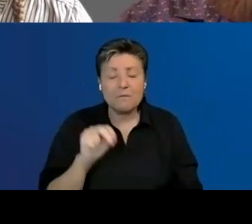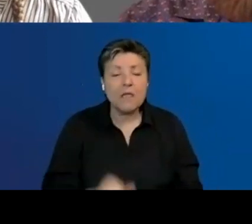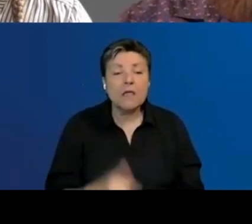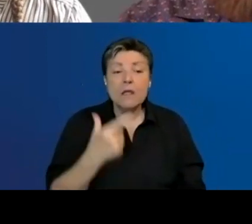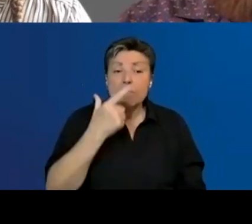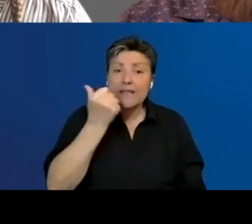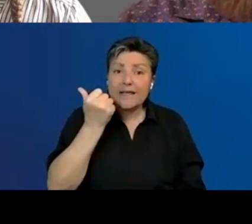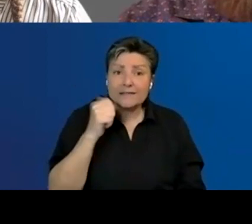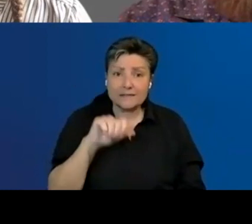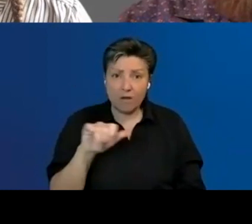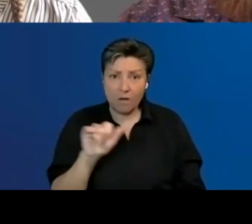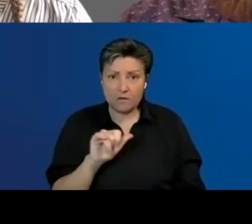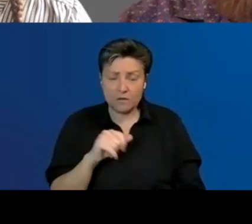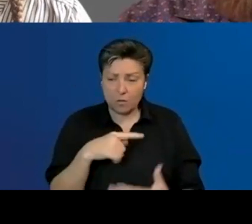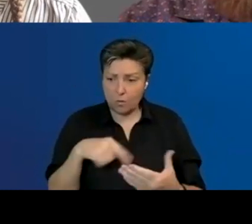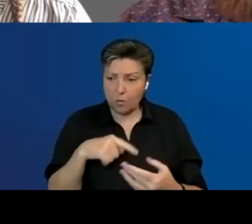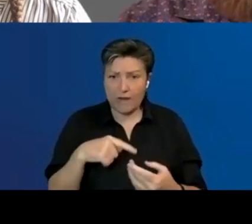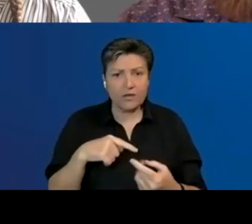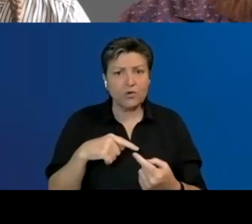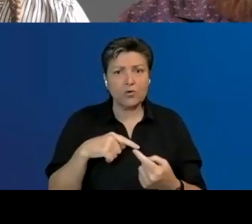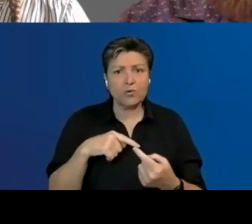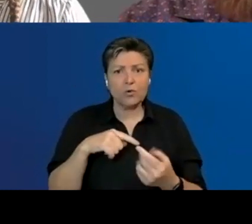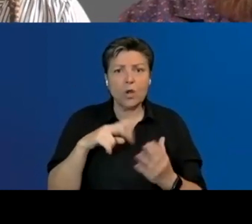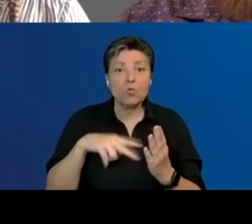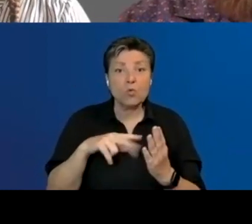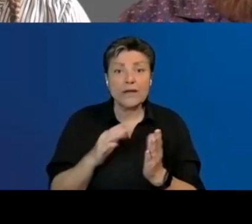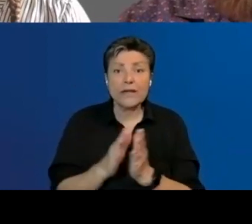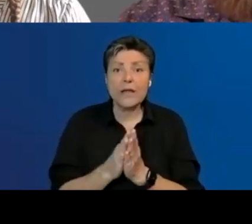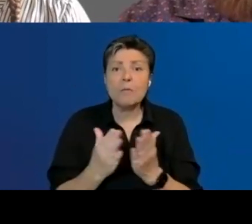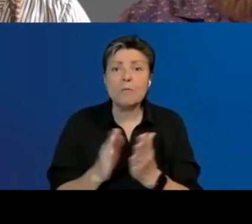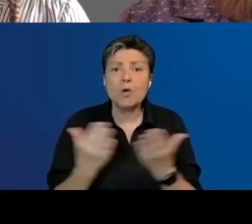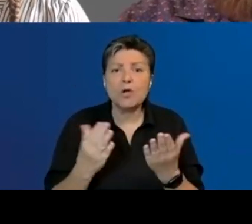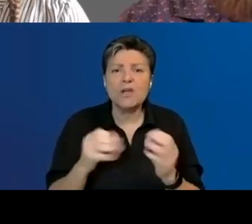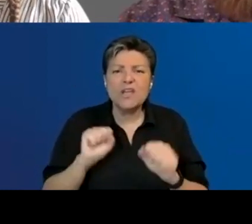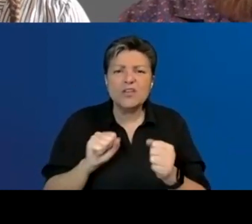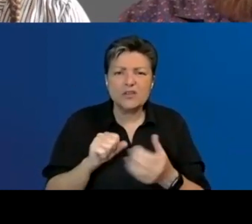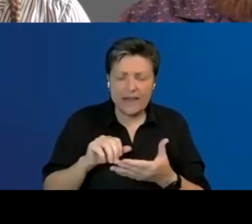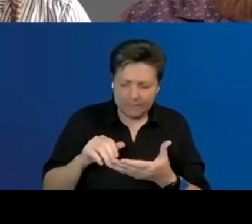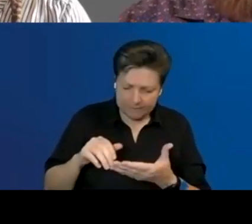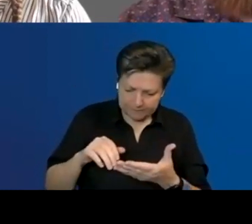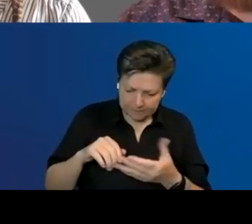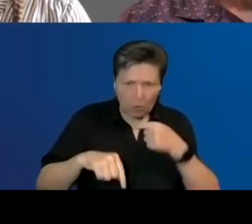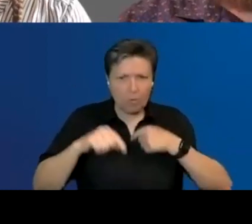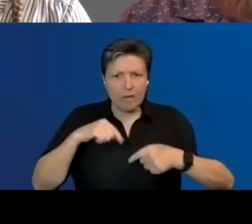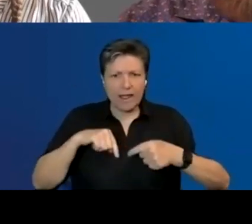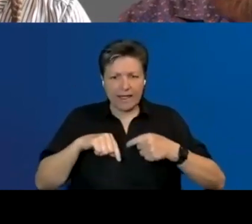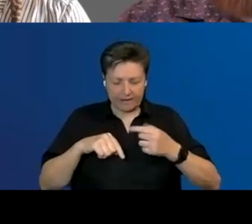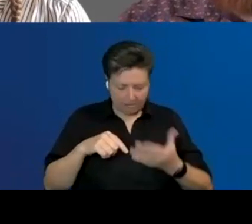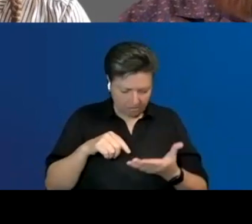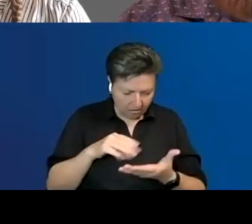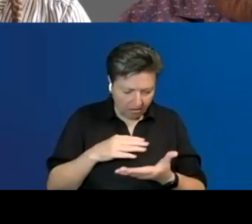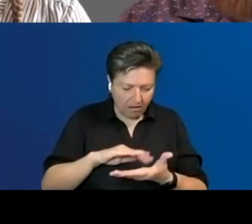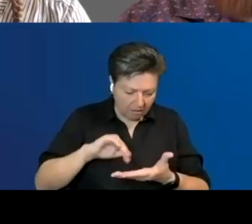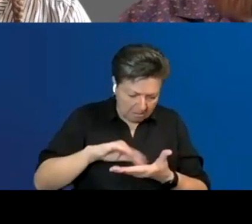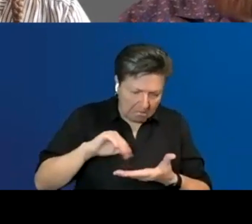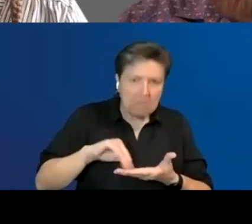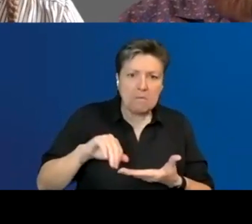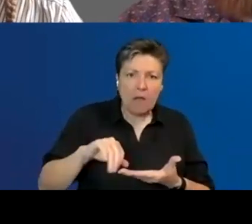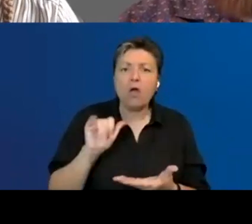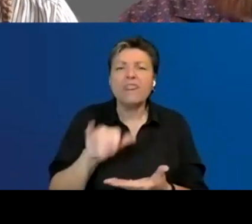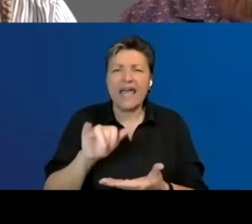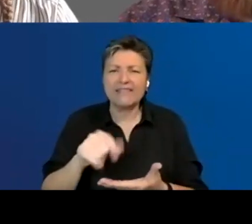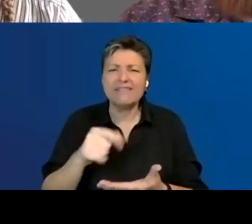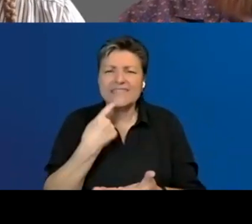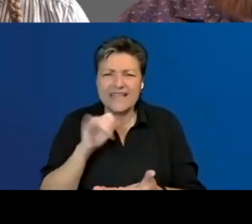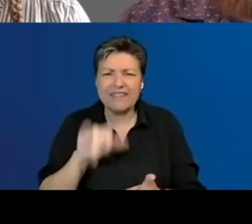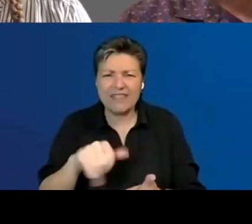it's also, when you're reading a book, it's often easier to flip back a few pages and be like, oh, okay, yeah, that's right, that's what they said. And it can be